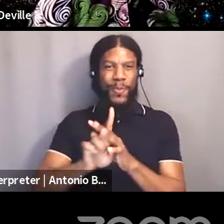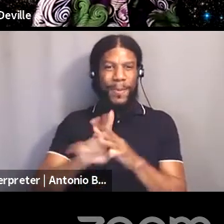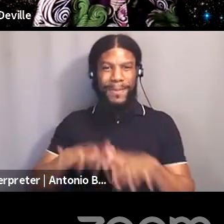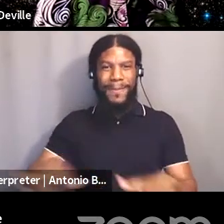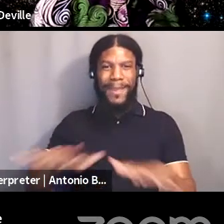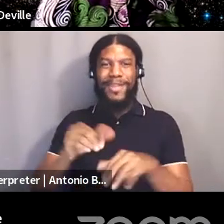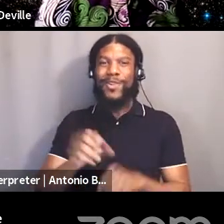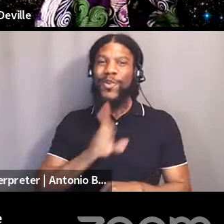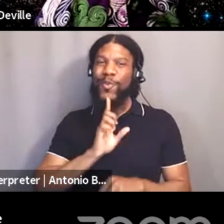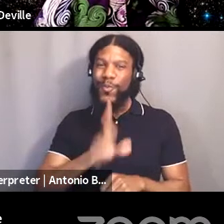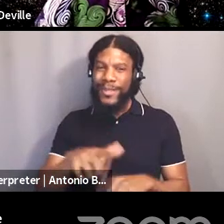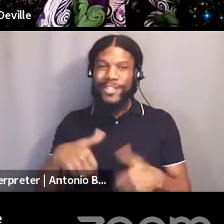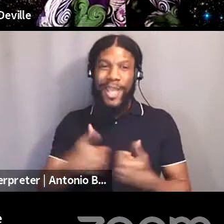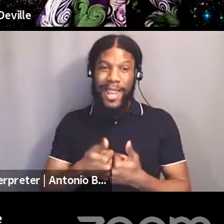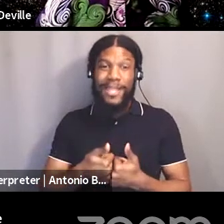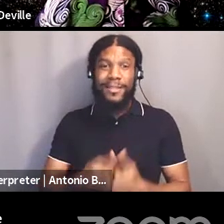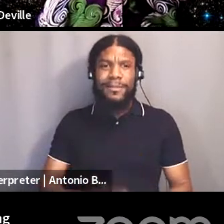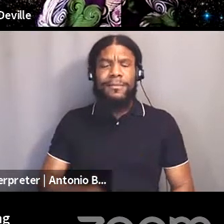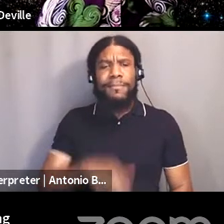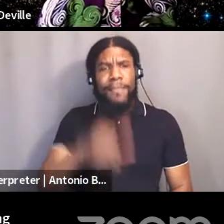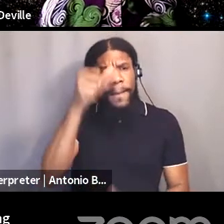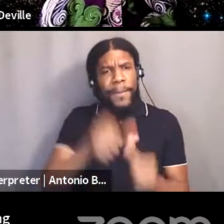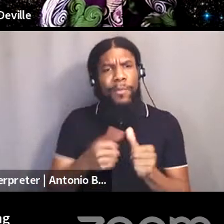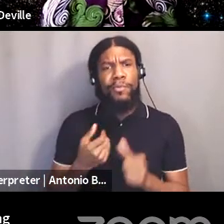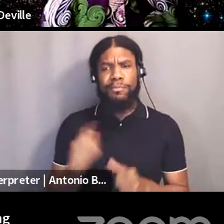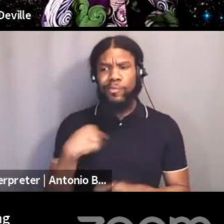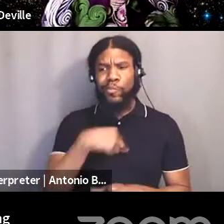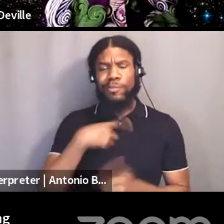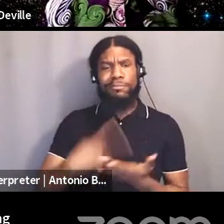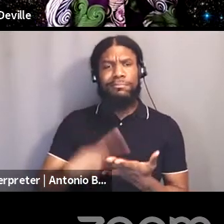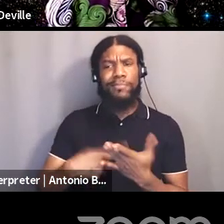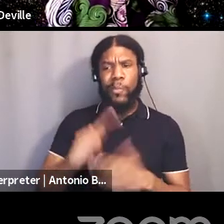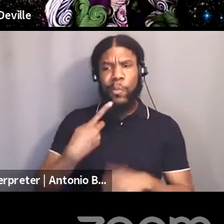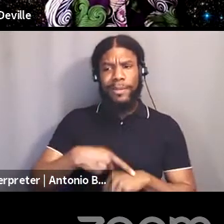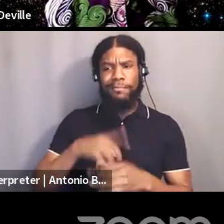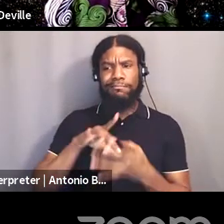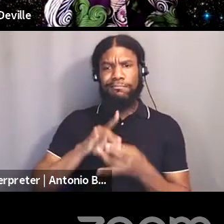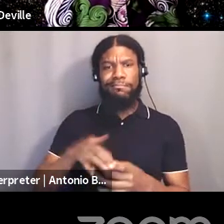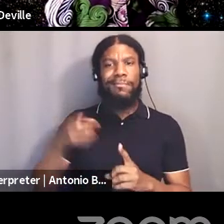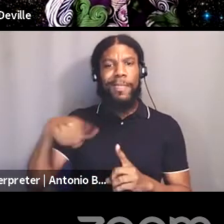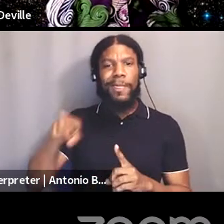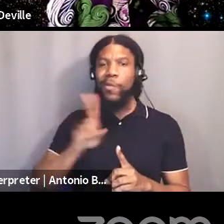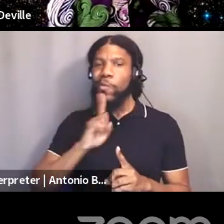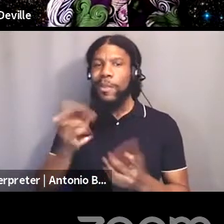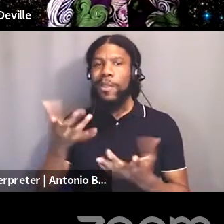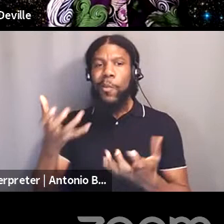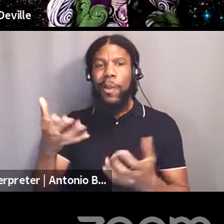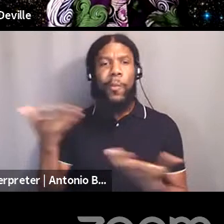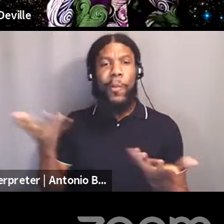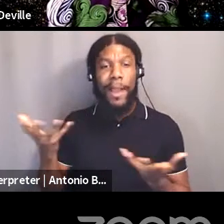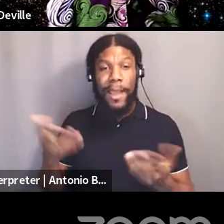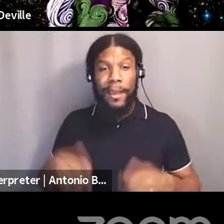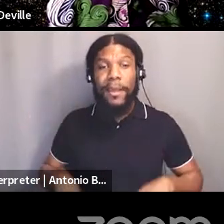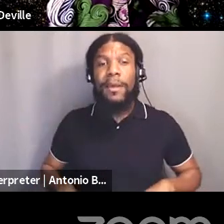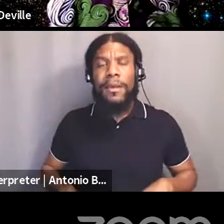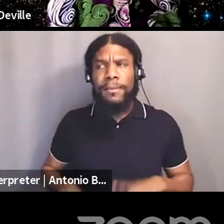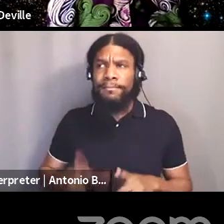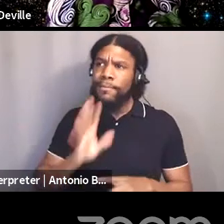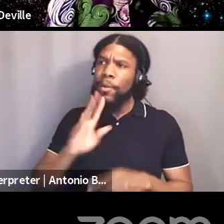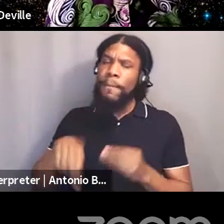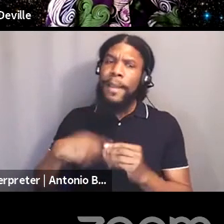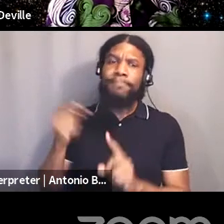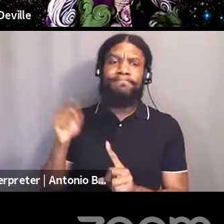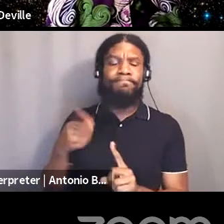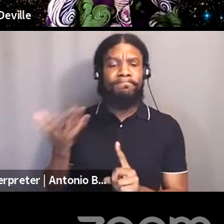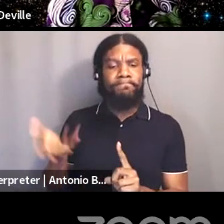think we had a discussion one time about they really wanted, we were talking about